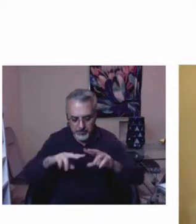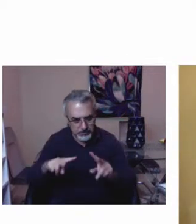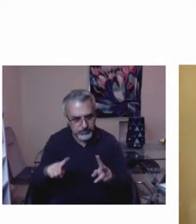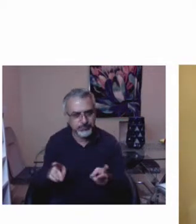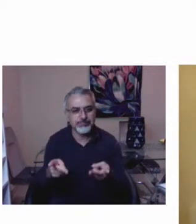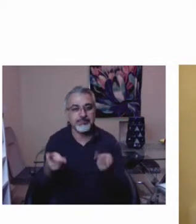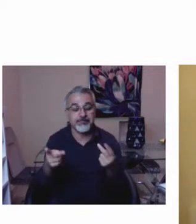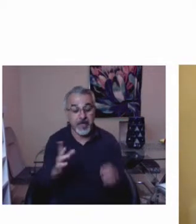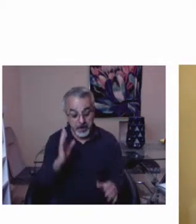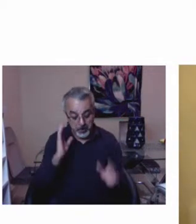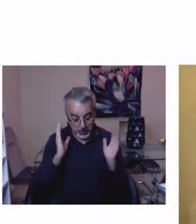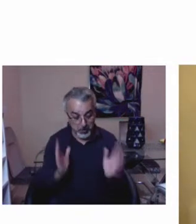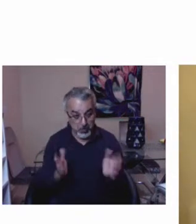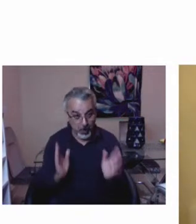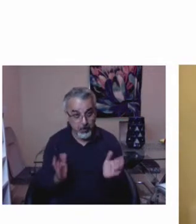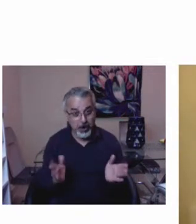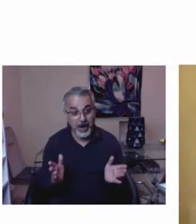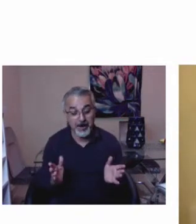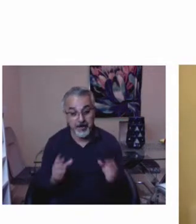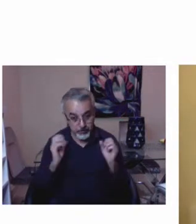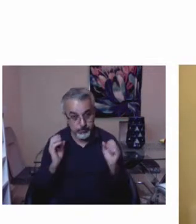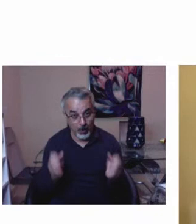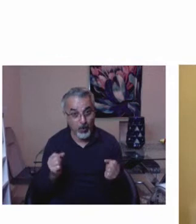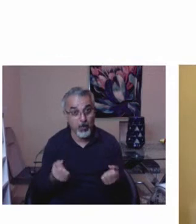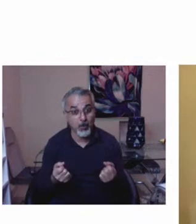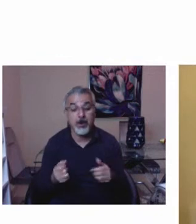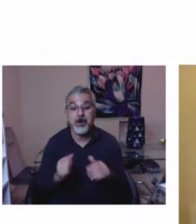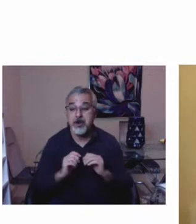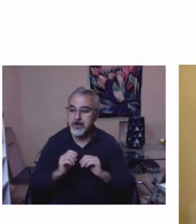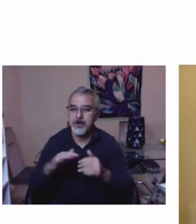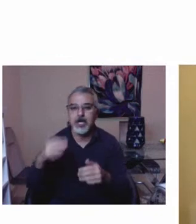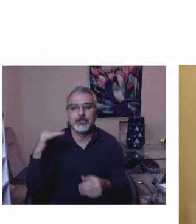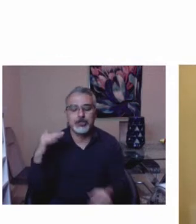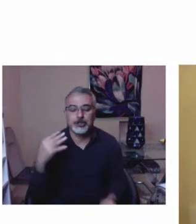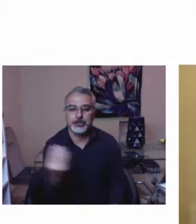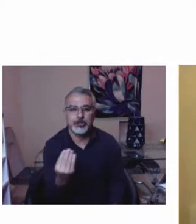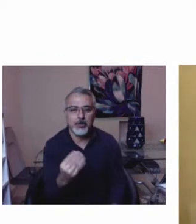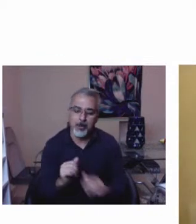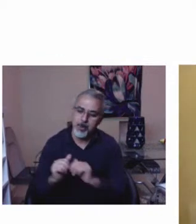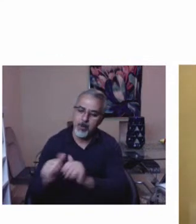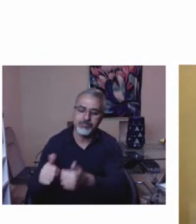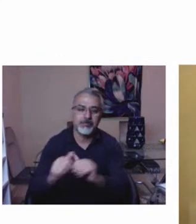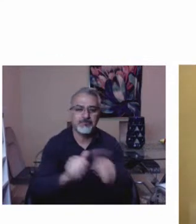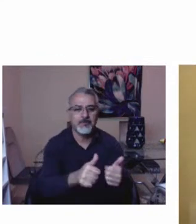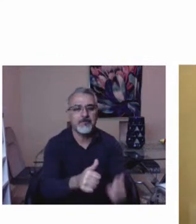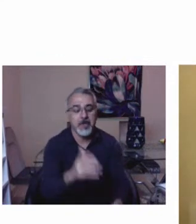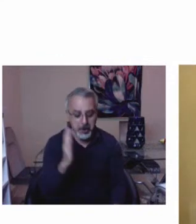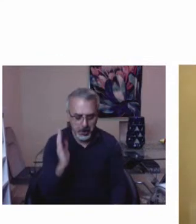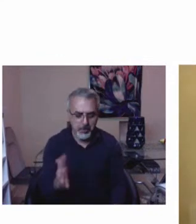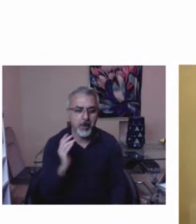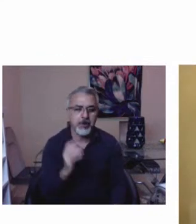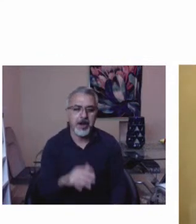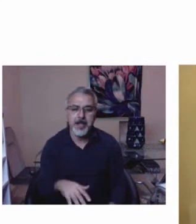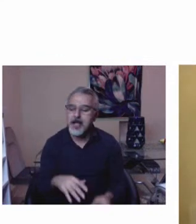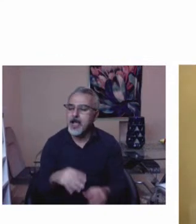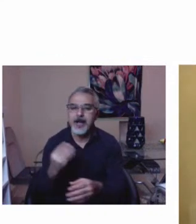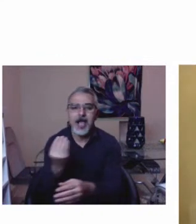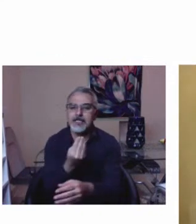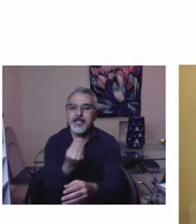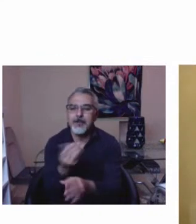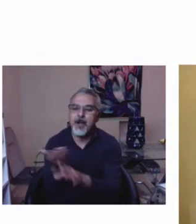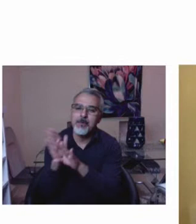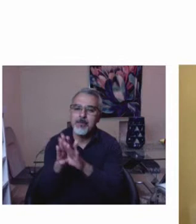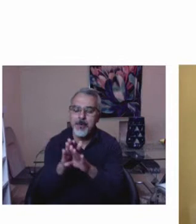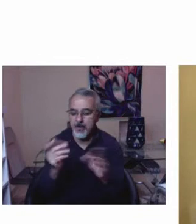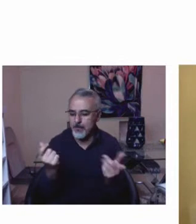these works, then we have succeeded in filling the gaps that exist. Because it's only through the lived experiences of young people that you can see the gaps. Never